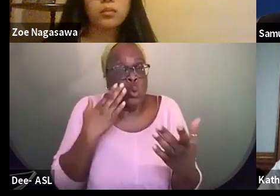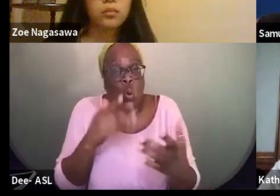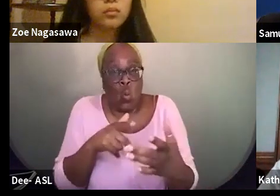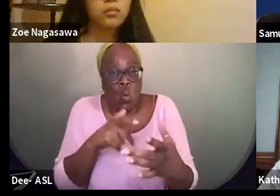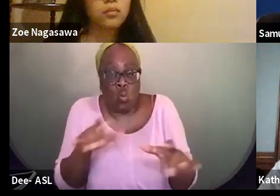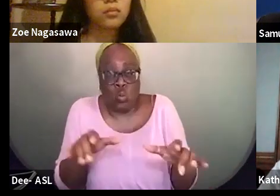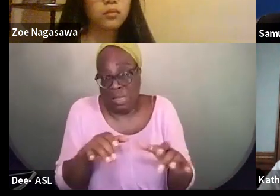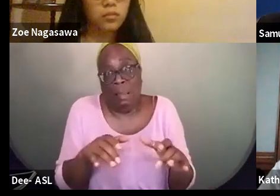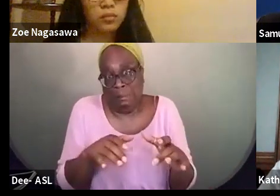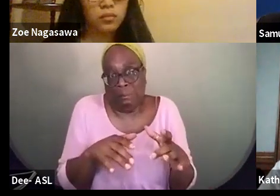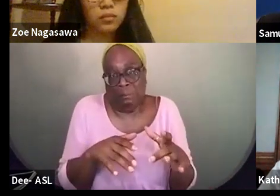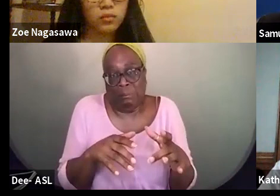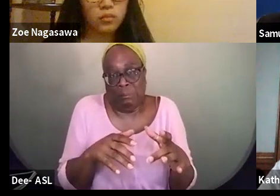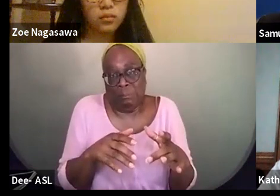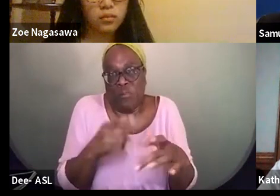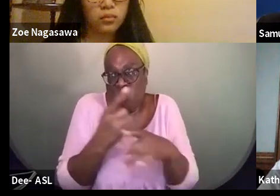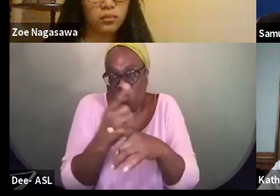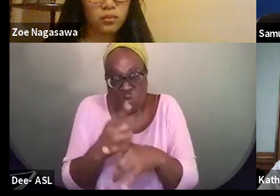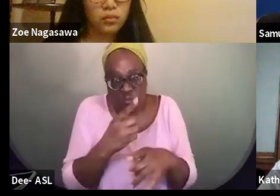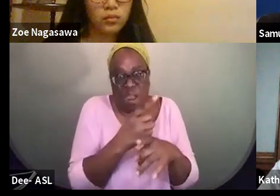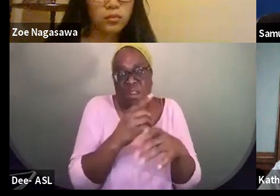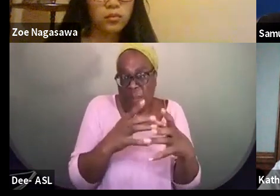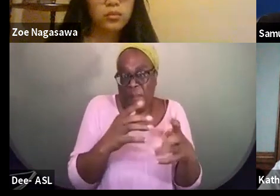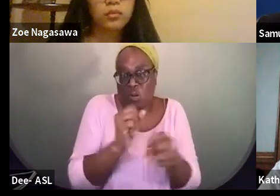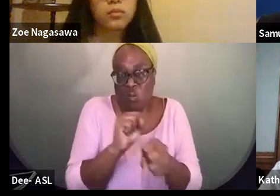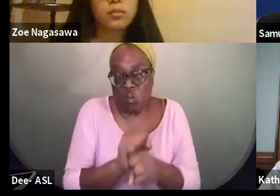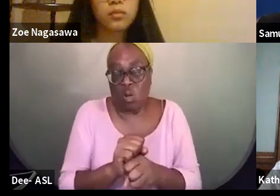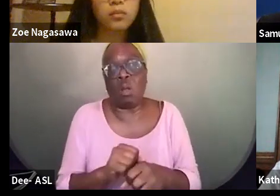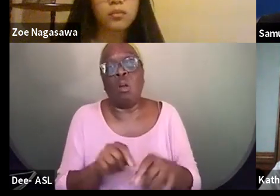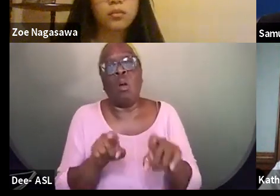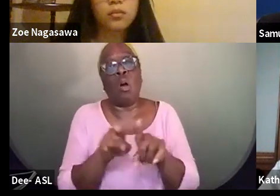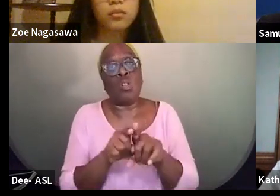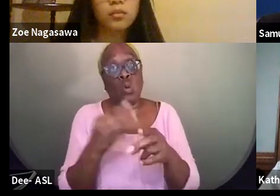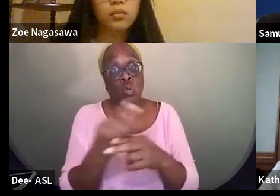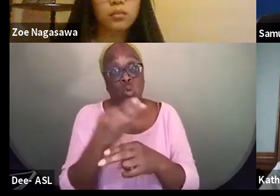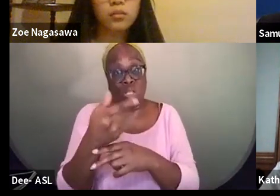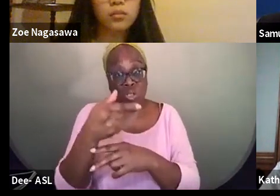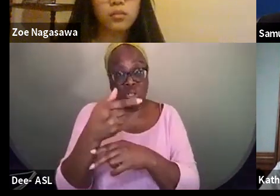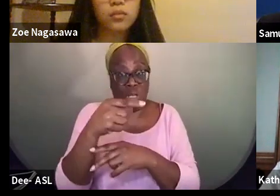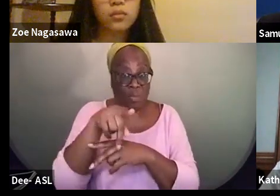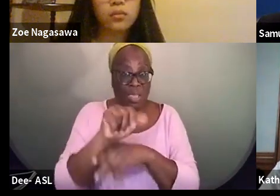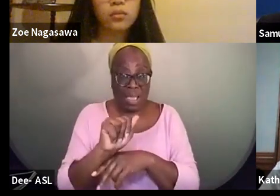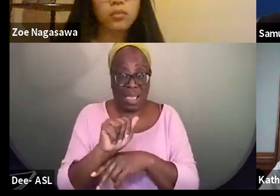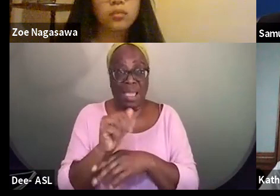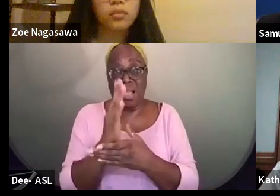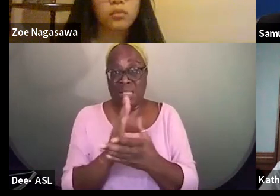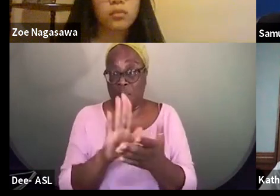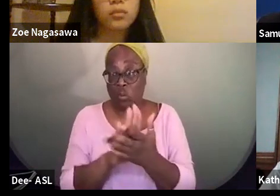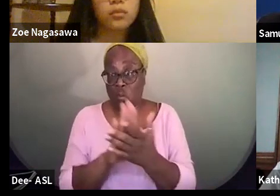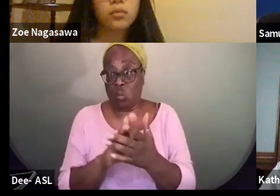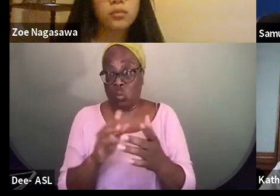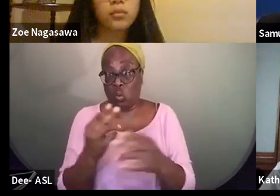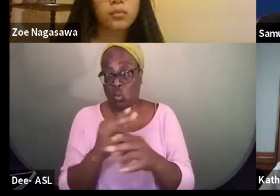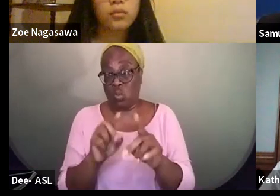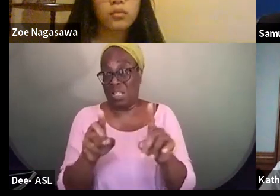work. Another reason using only GPA isn't fair is that some schools may use different systems for